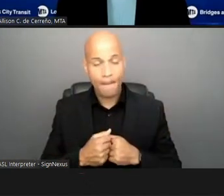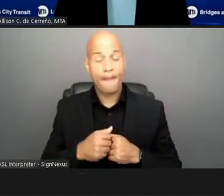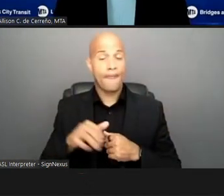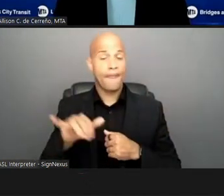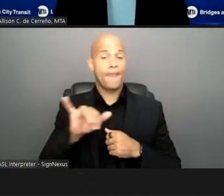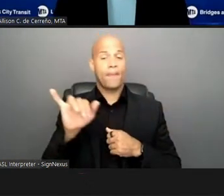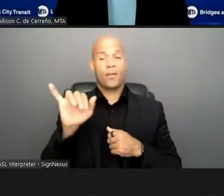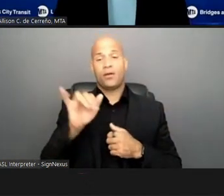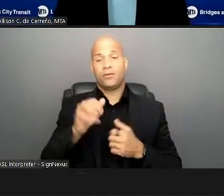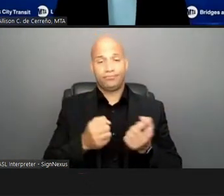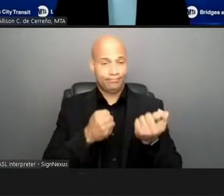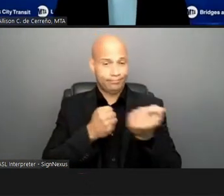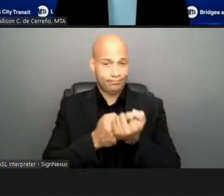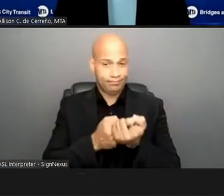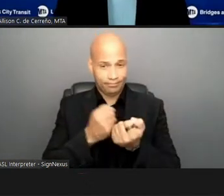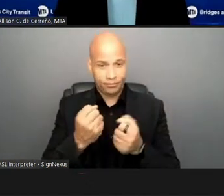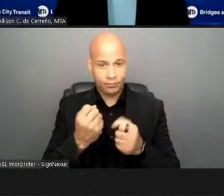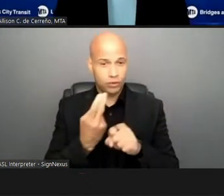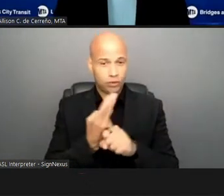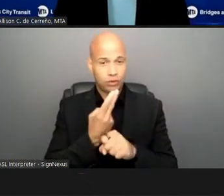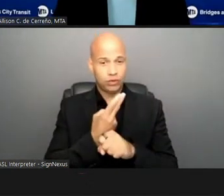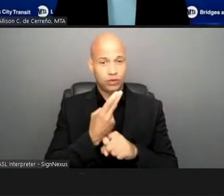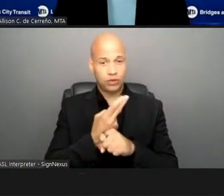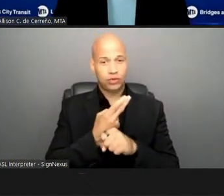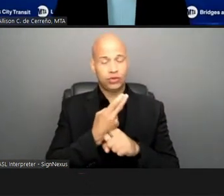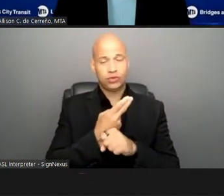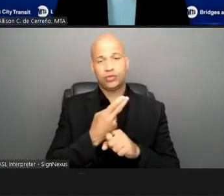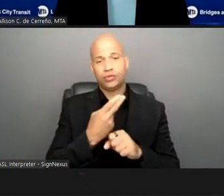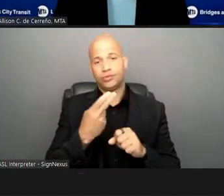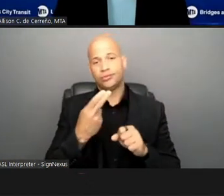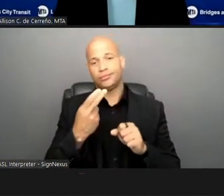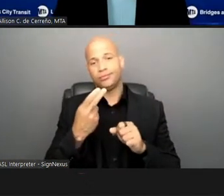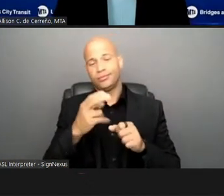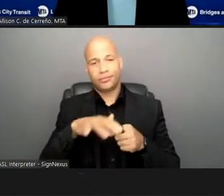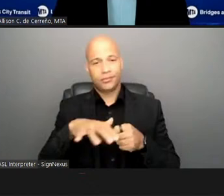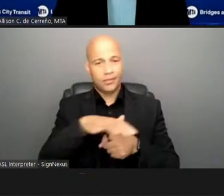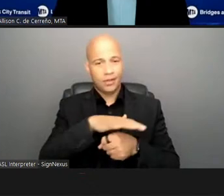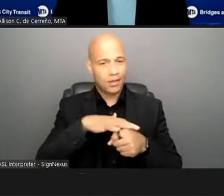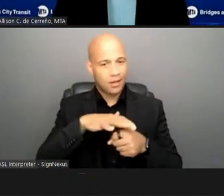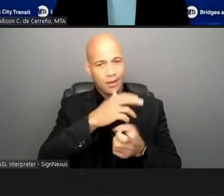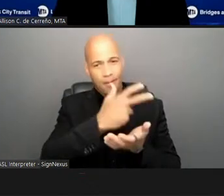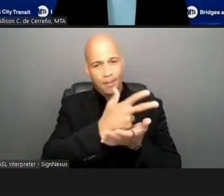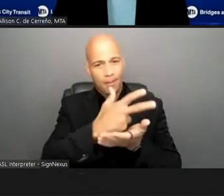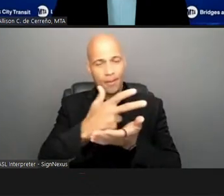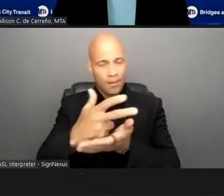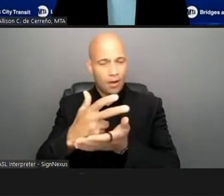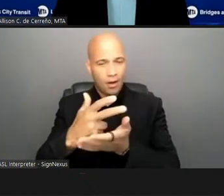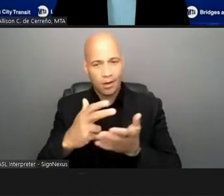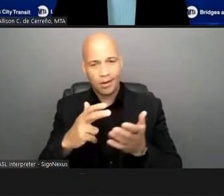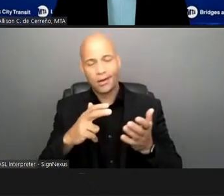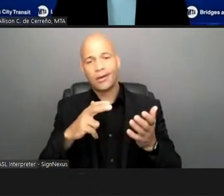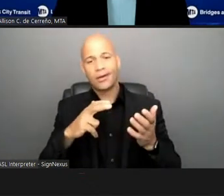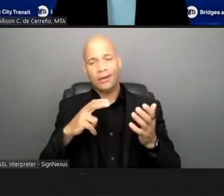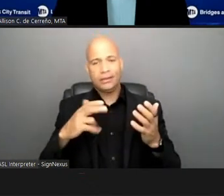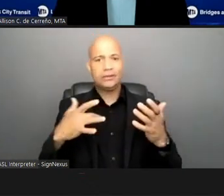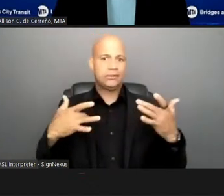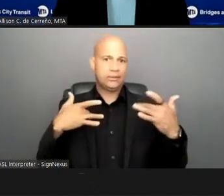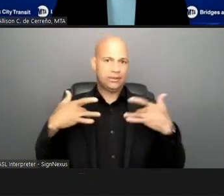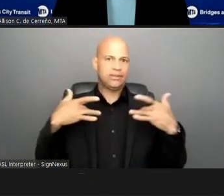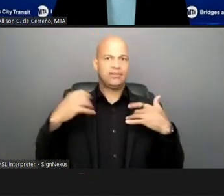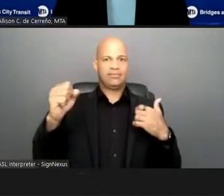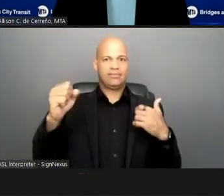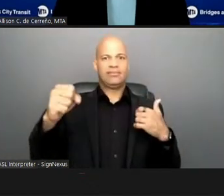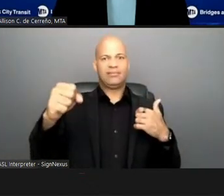utilization of residential parking permits we're in the Astoria neighborhood and we are quite worried that cars will drive